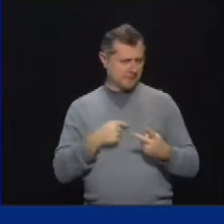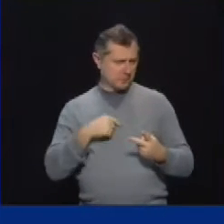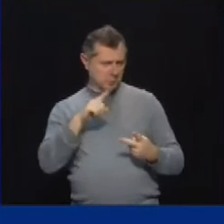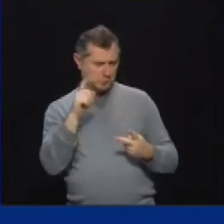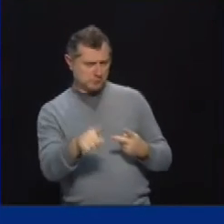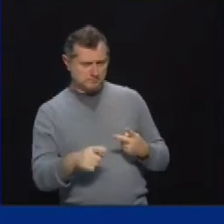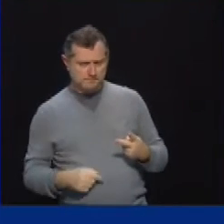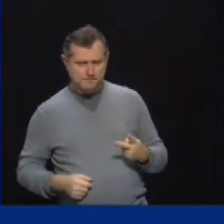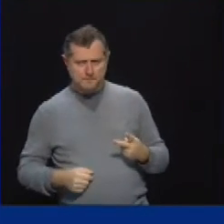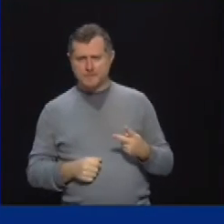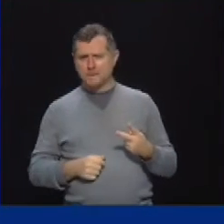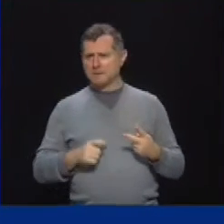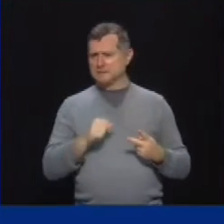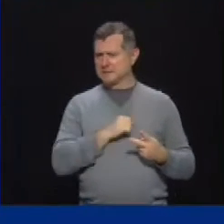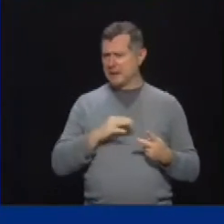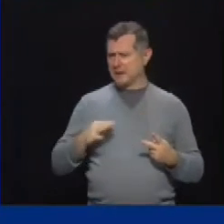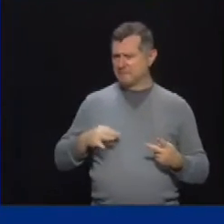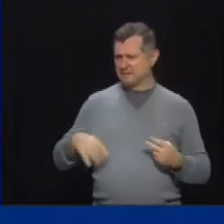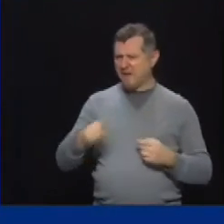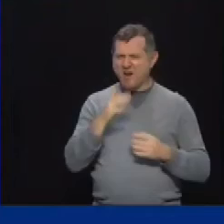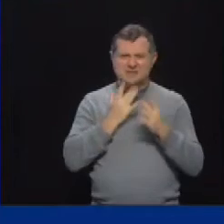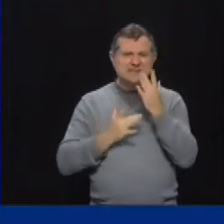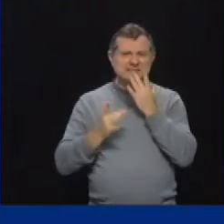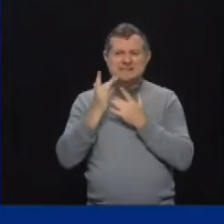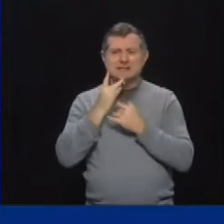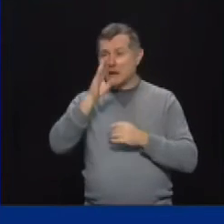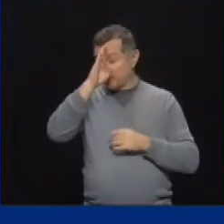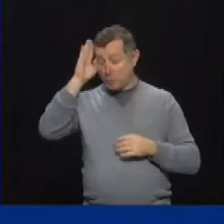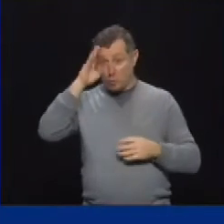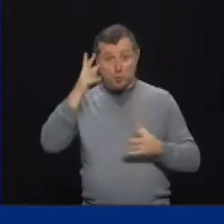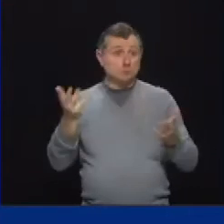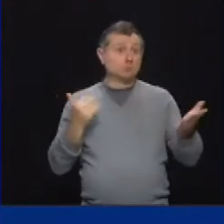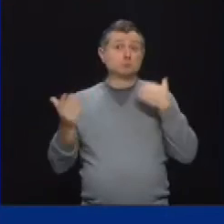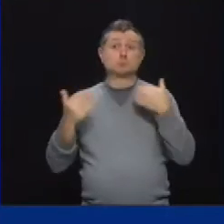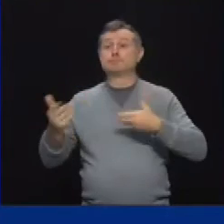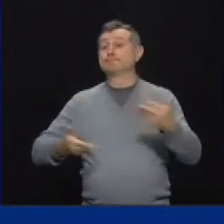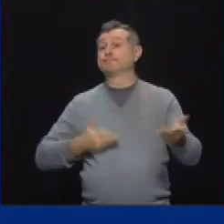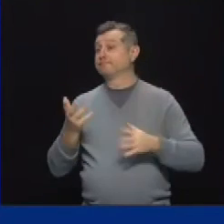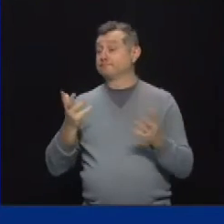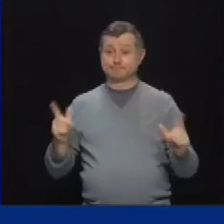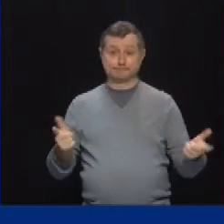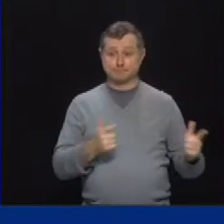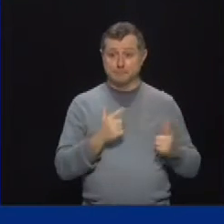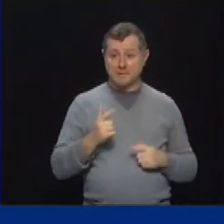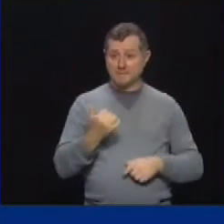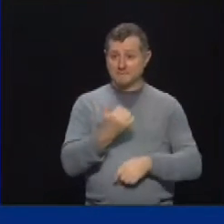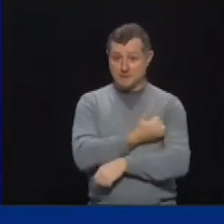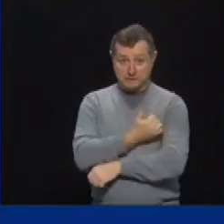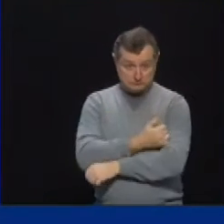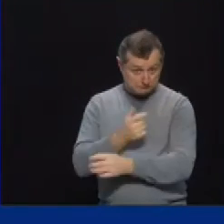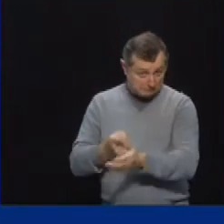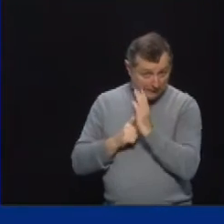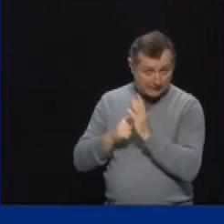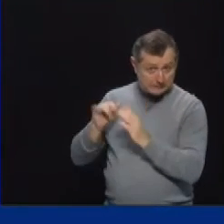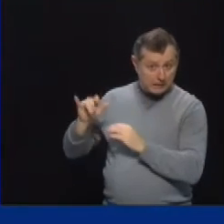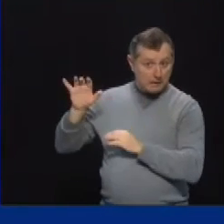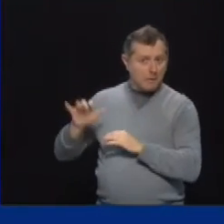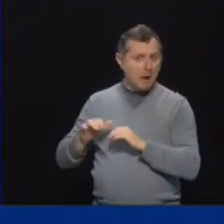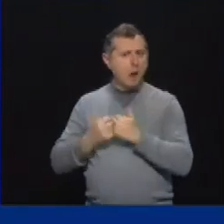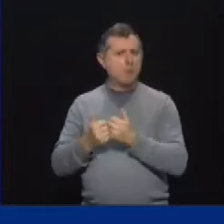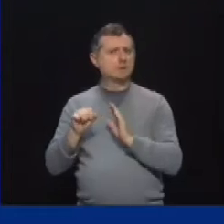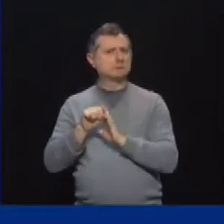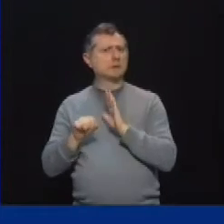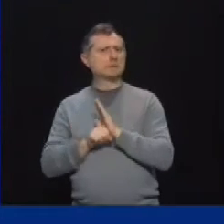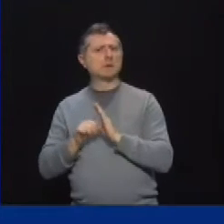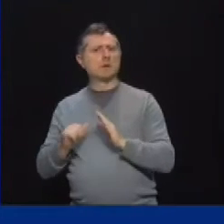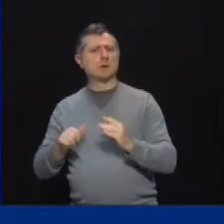healthcare facilities, hospitals, et cetera, with that vaccine mandate, how will the state address what potentially might be even more